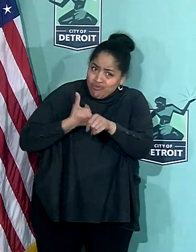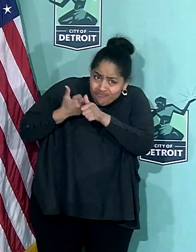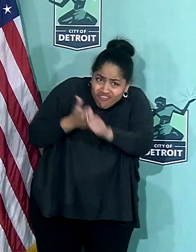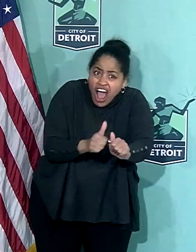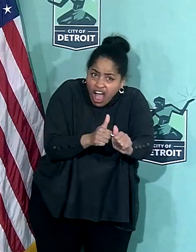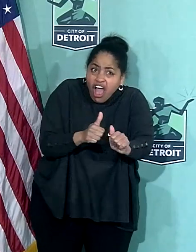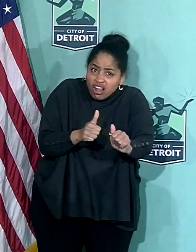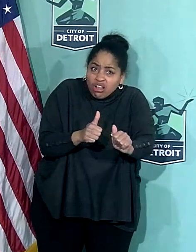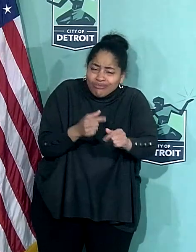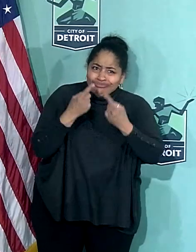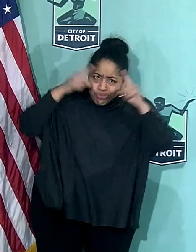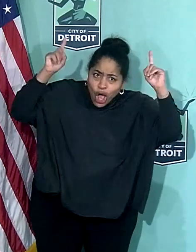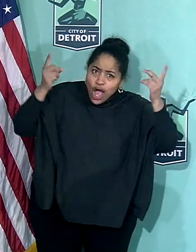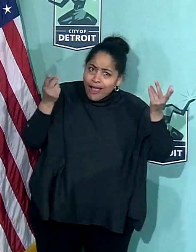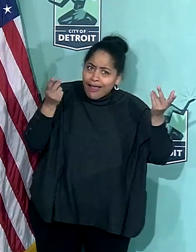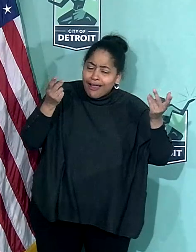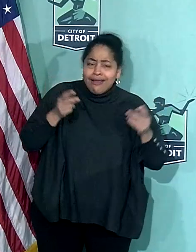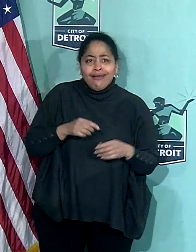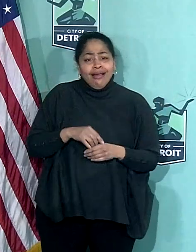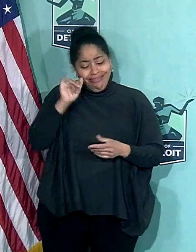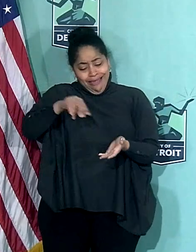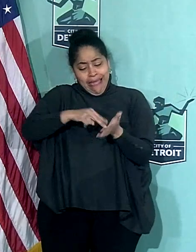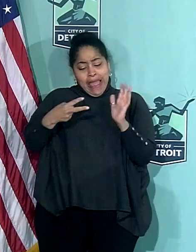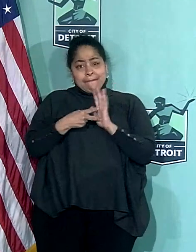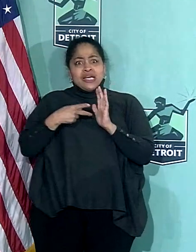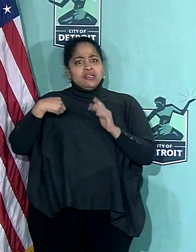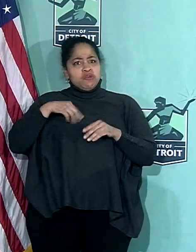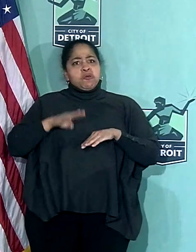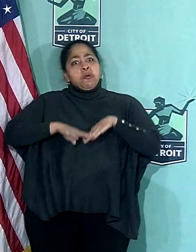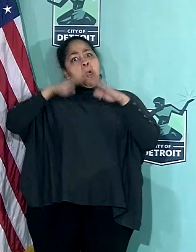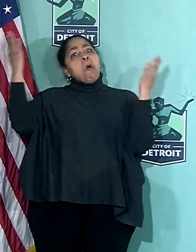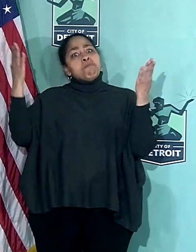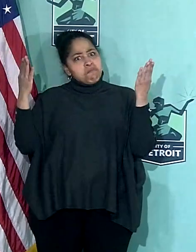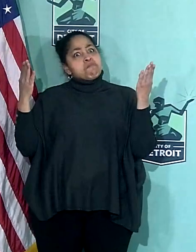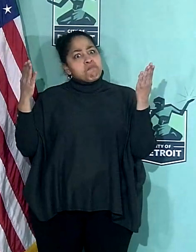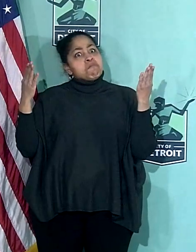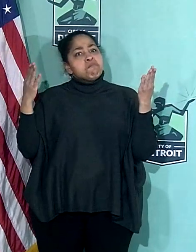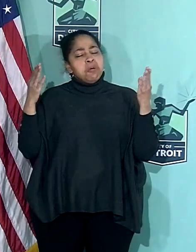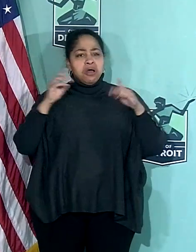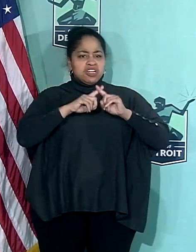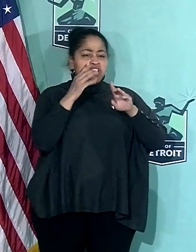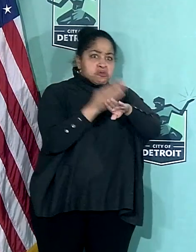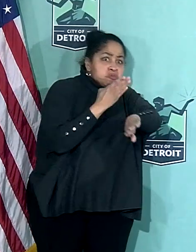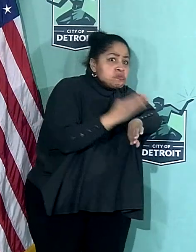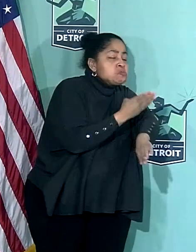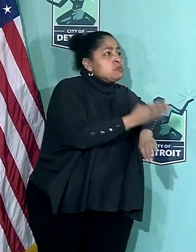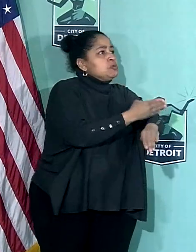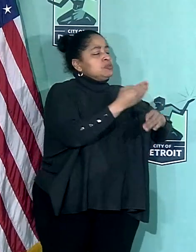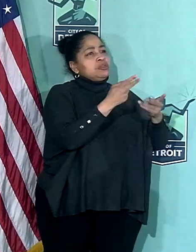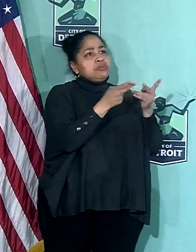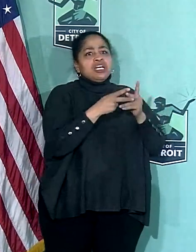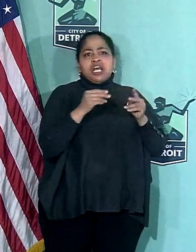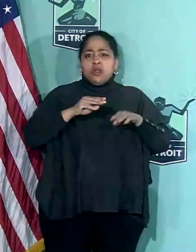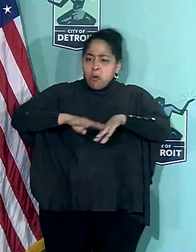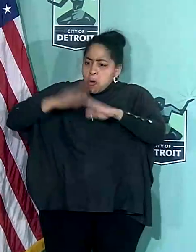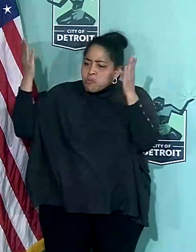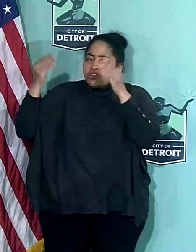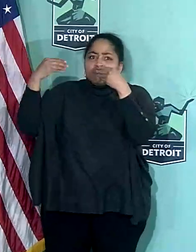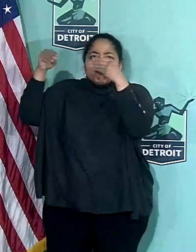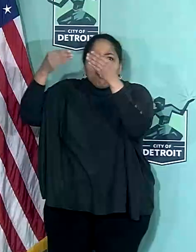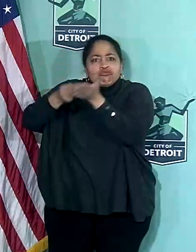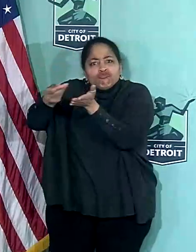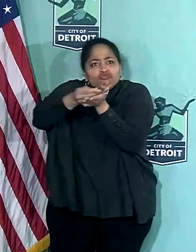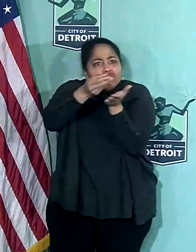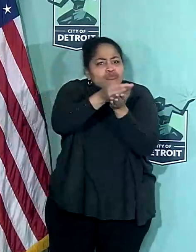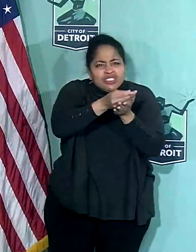are working. And it means as we open these construction sites, as we open these retail stores, if you will